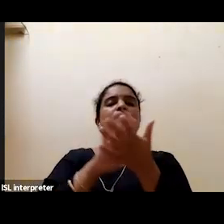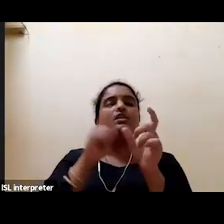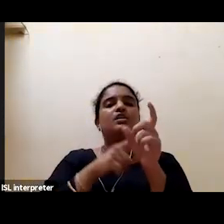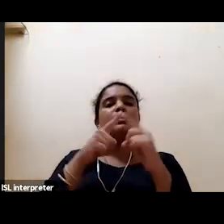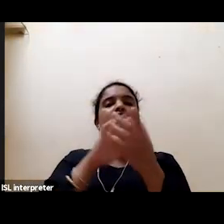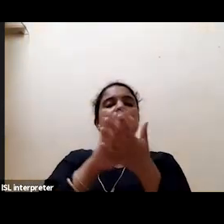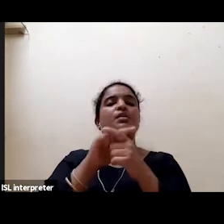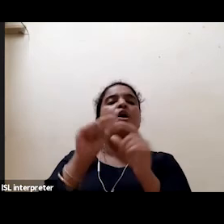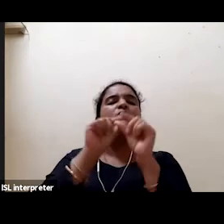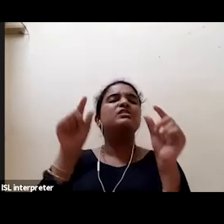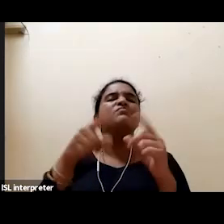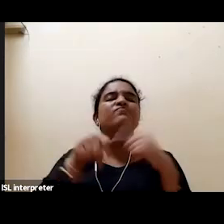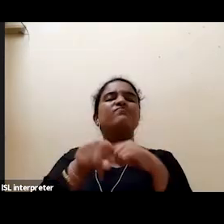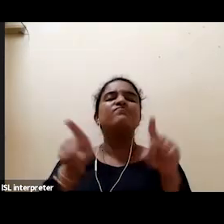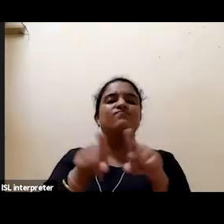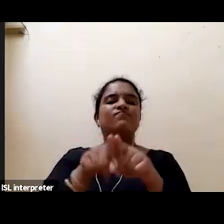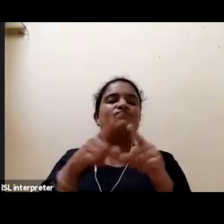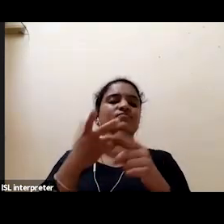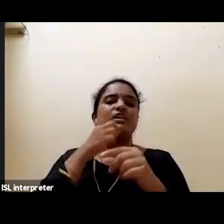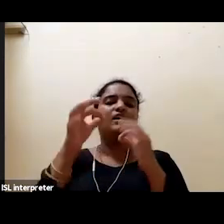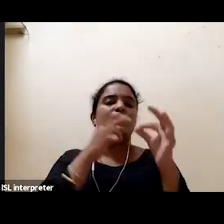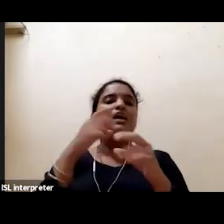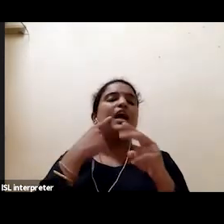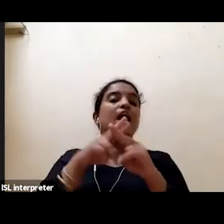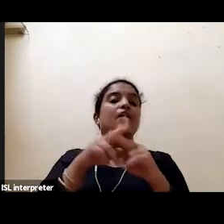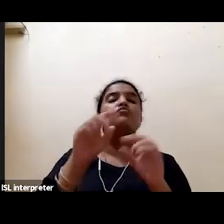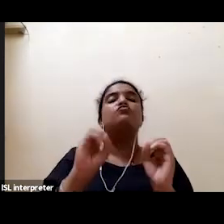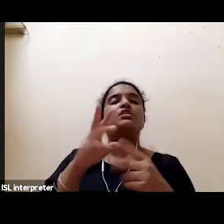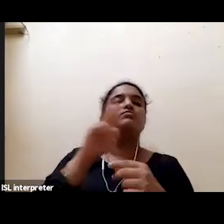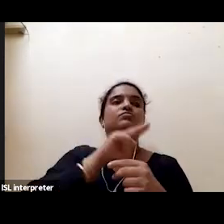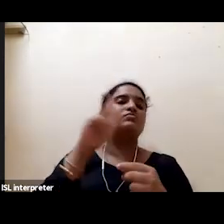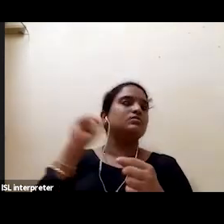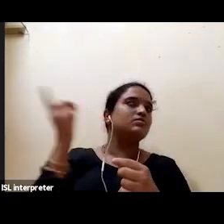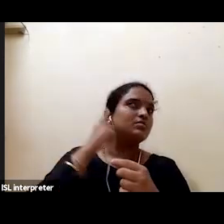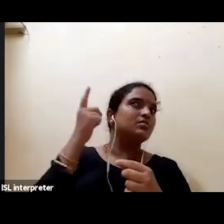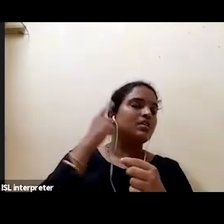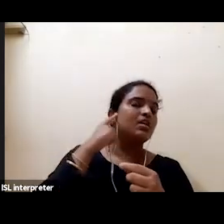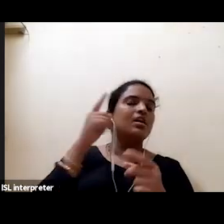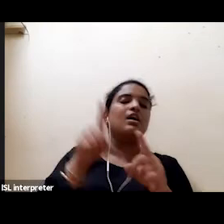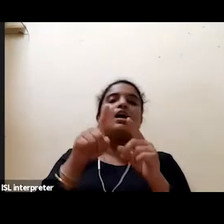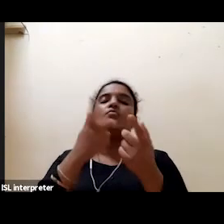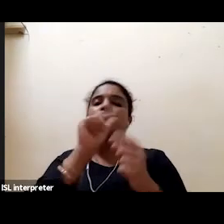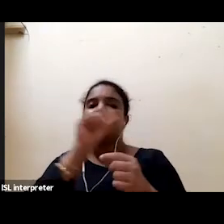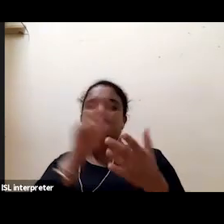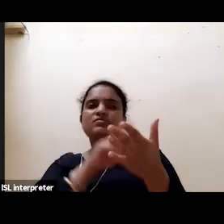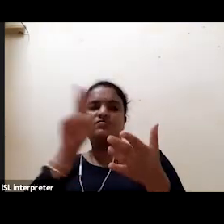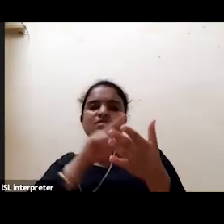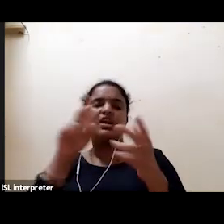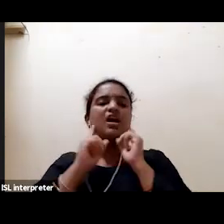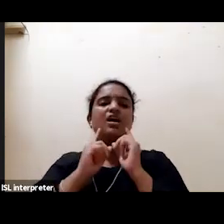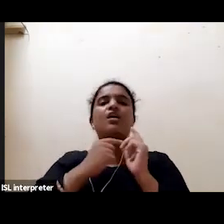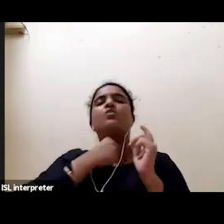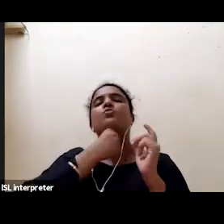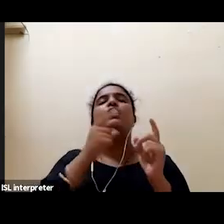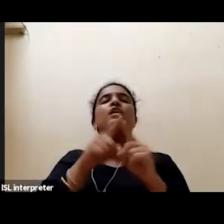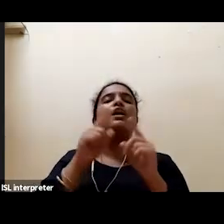again will be visible to you only when you read it out loud, because it's bad writing